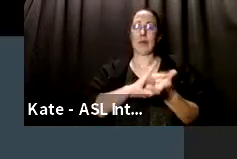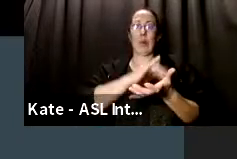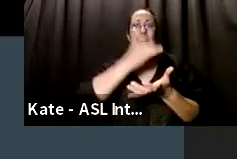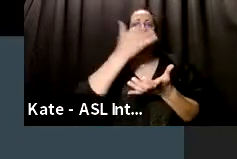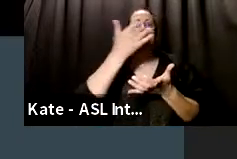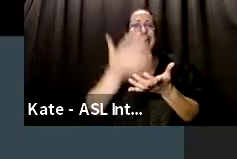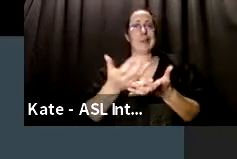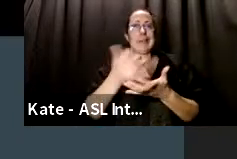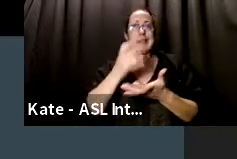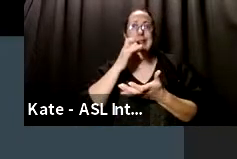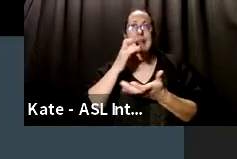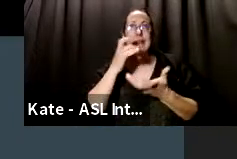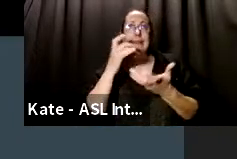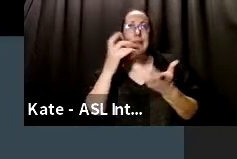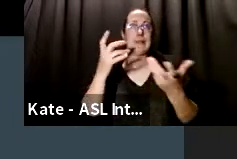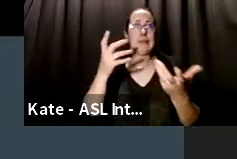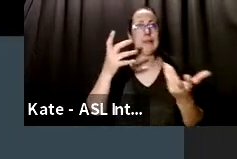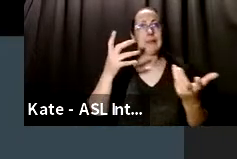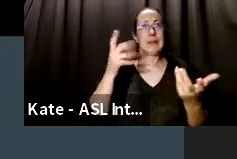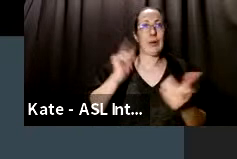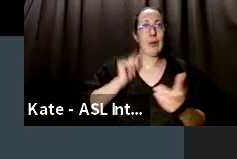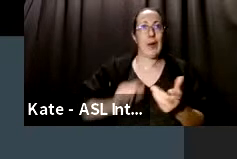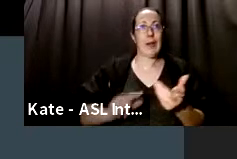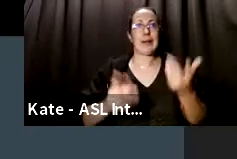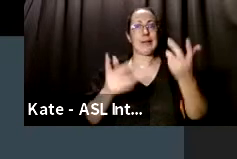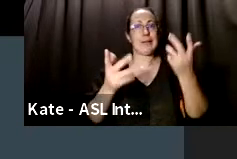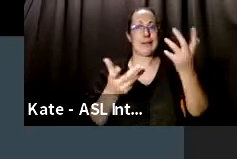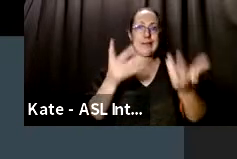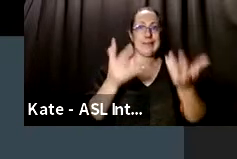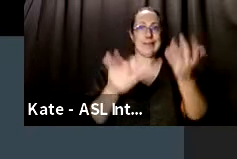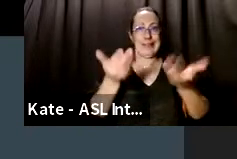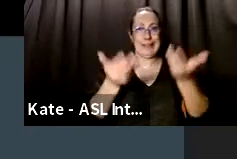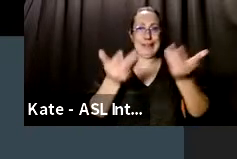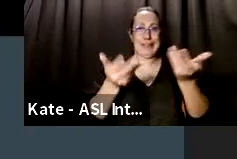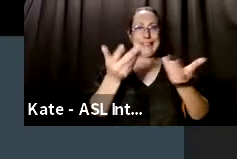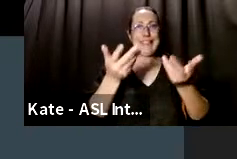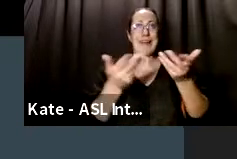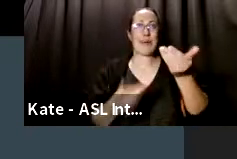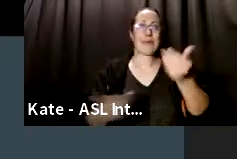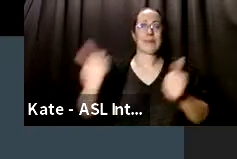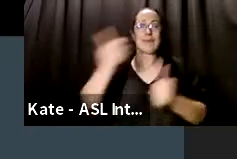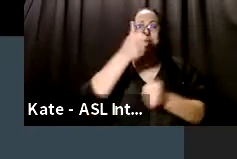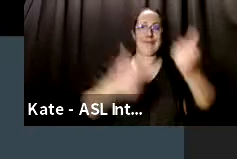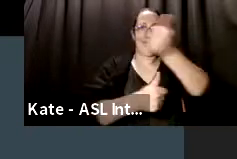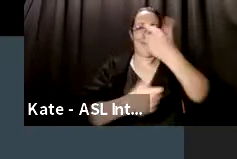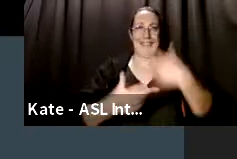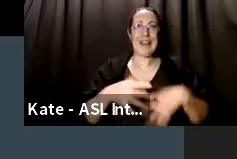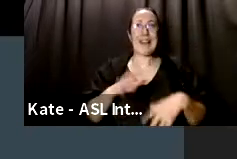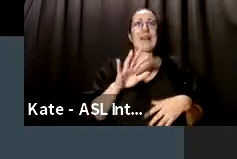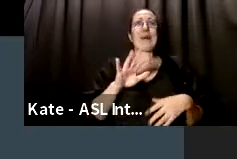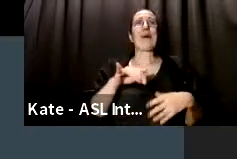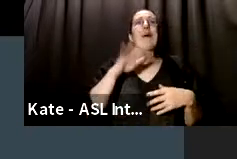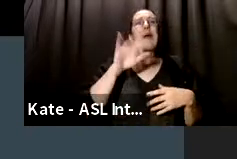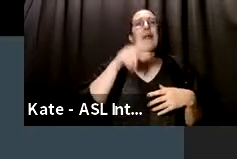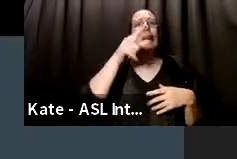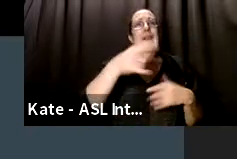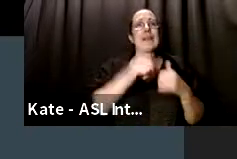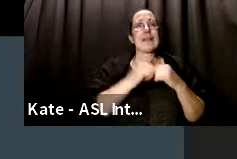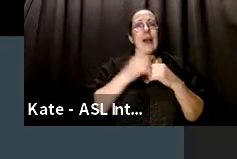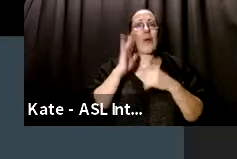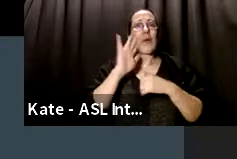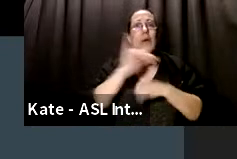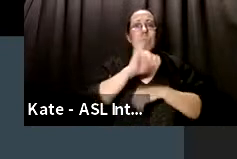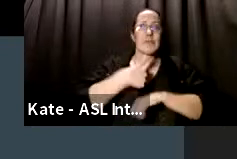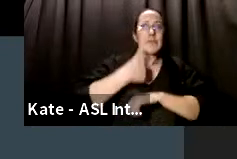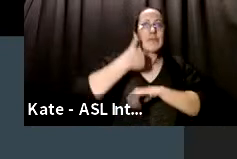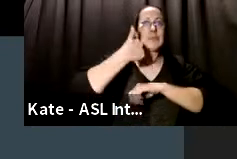people. We started with a group of 5 core leaders to be designing this curriculum because these are the building blocks that are going to be